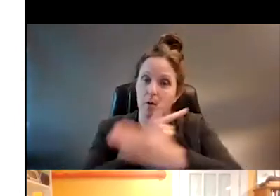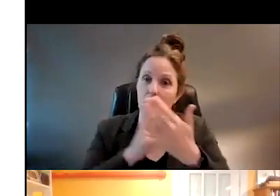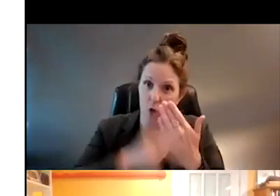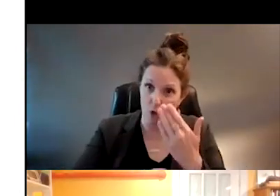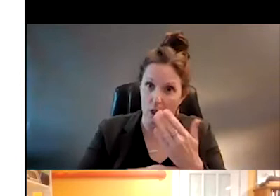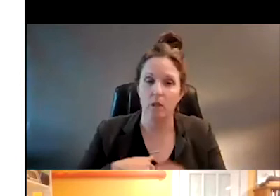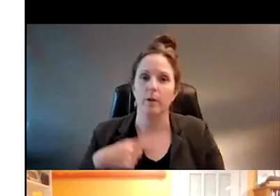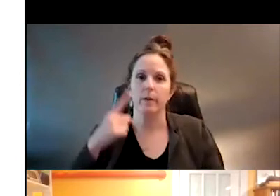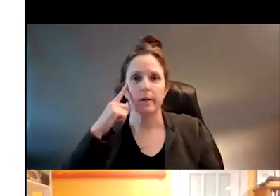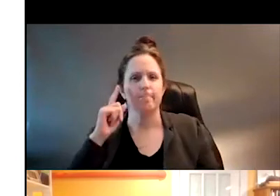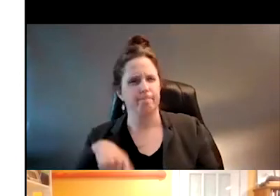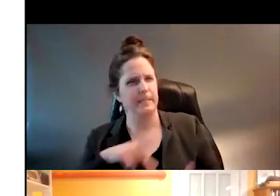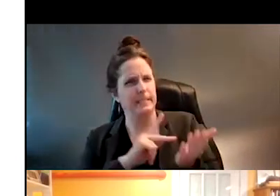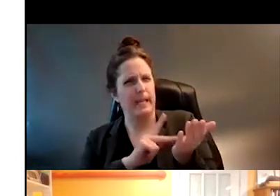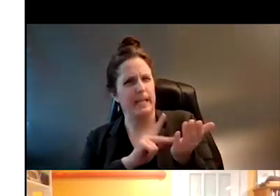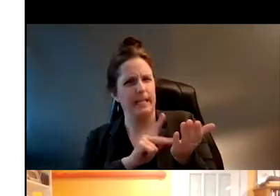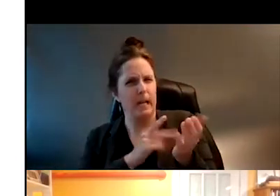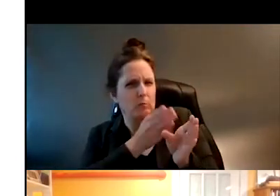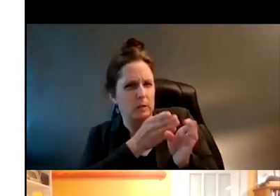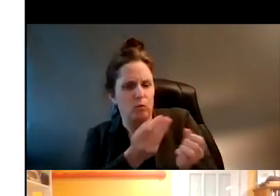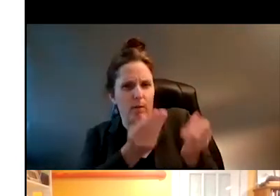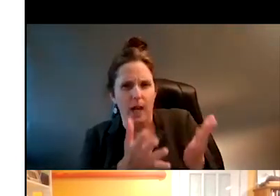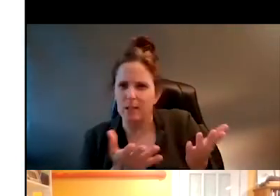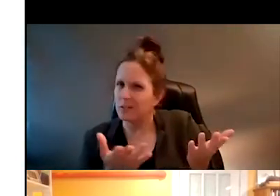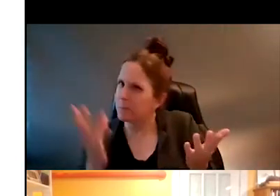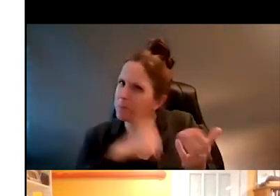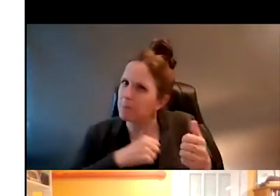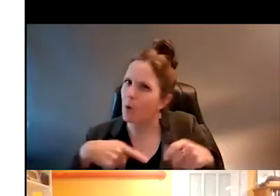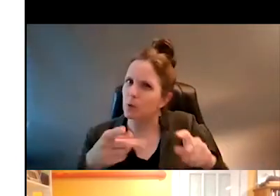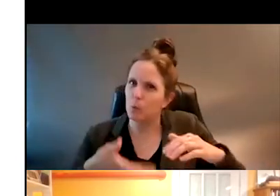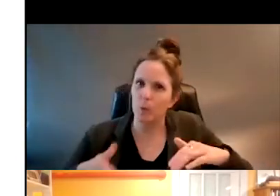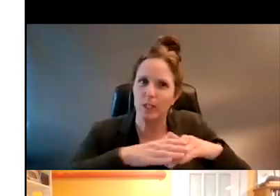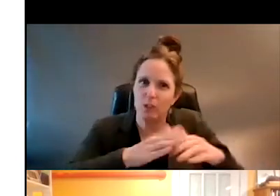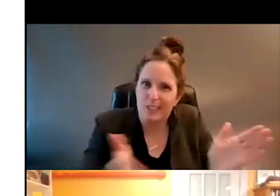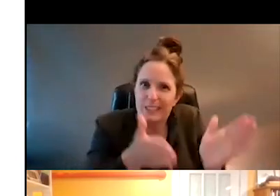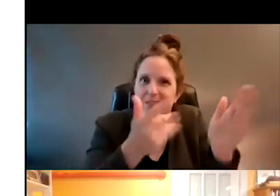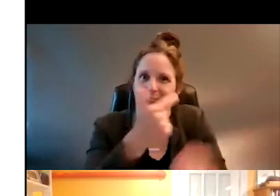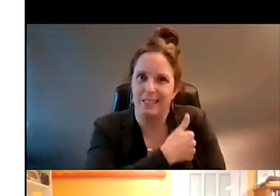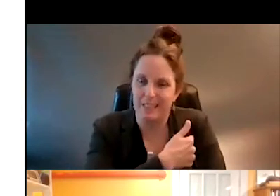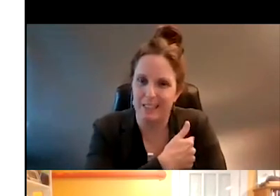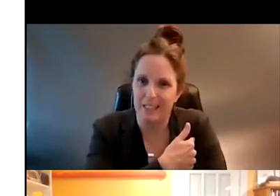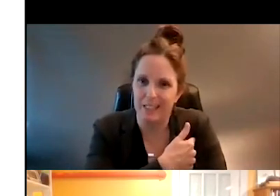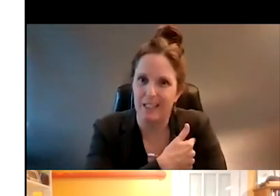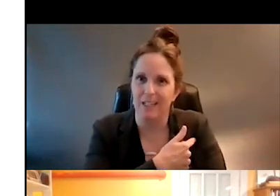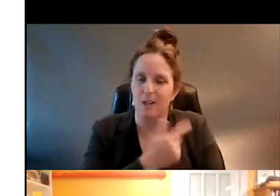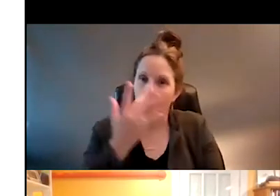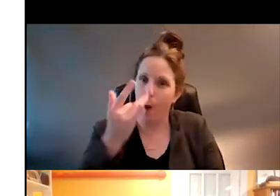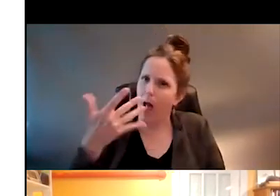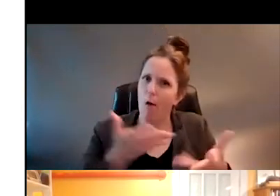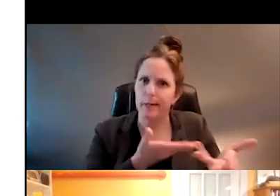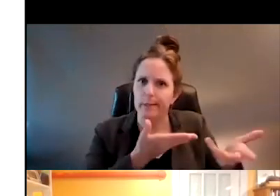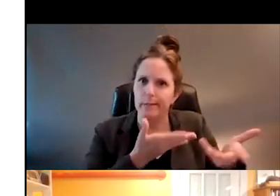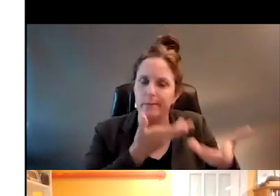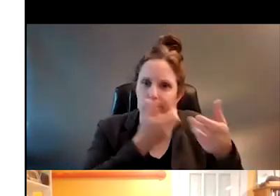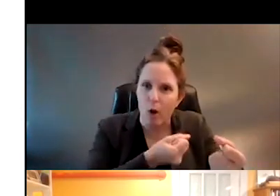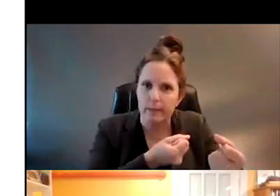opportunity to be part of the solution to increase vaccination rates in patients with serious mental illness. We have a lot of trust. People have trust towards us.